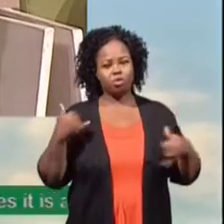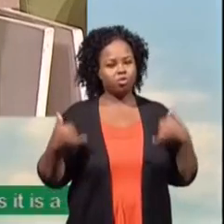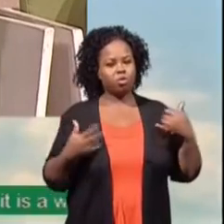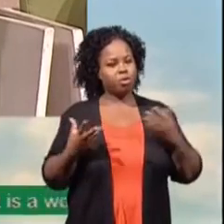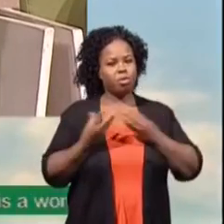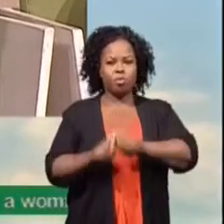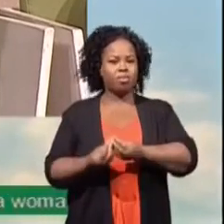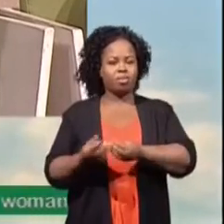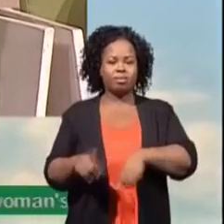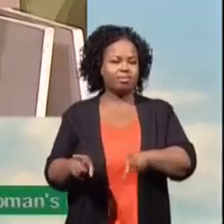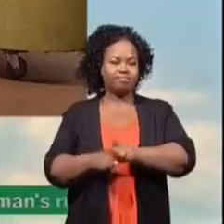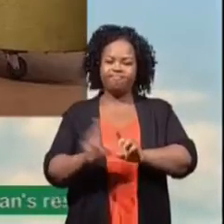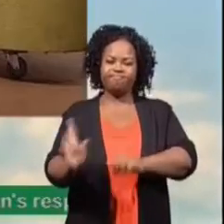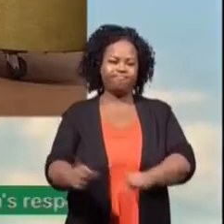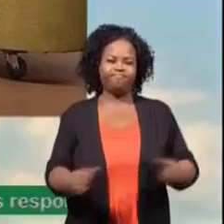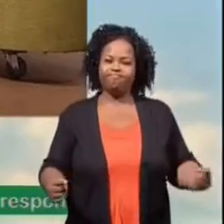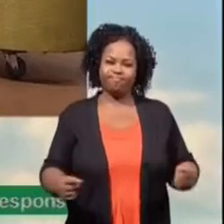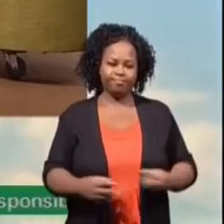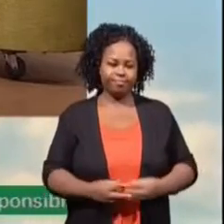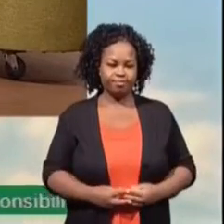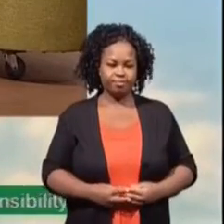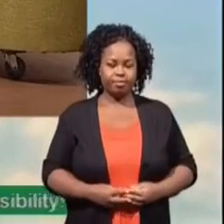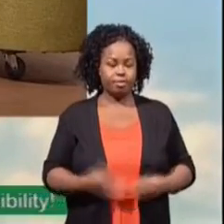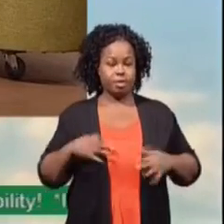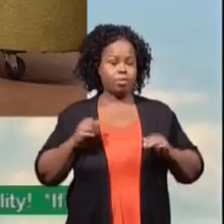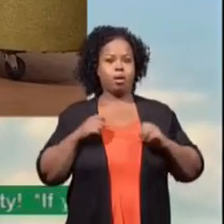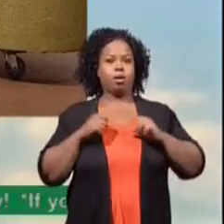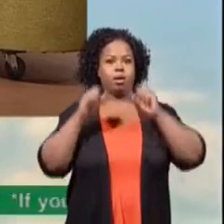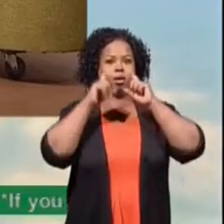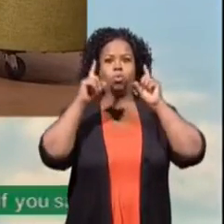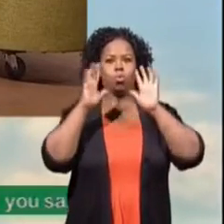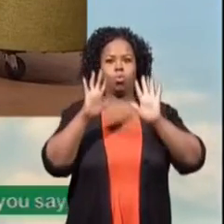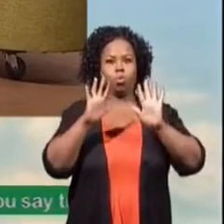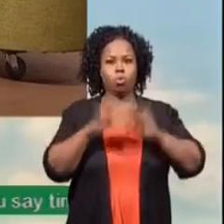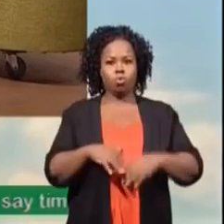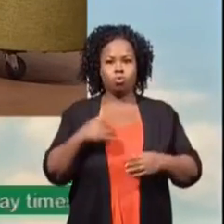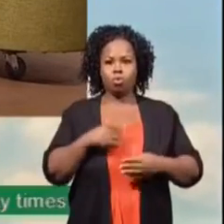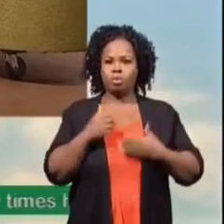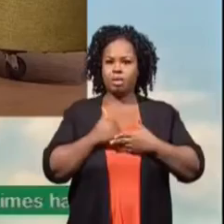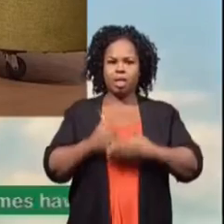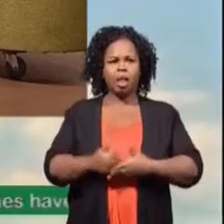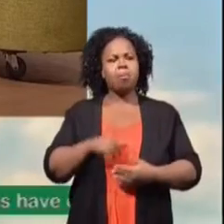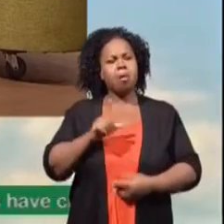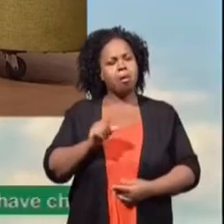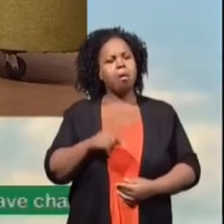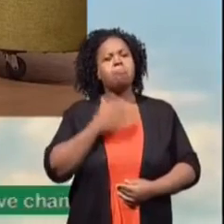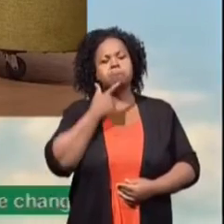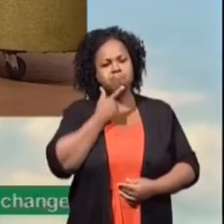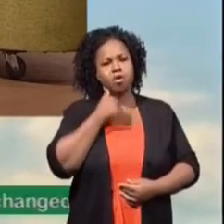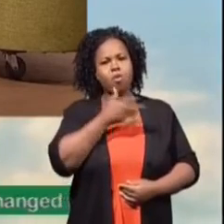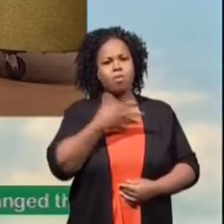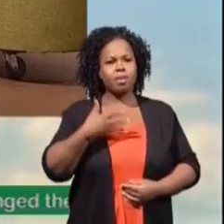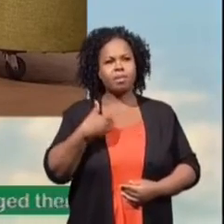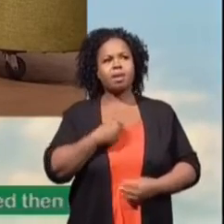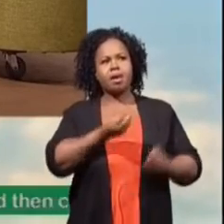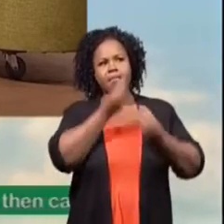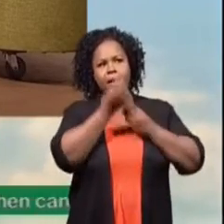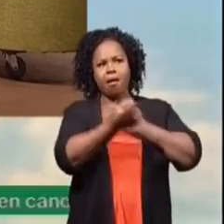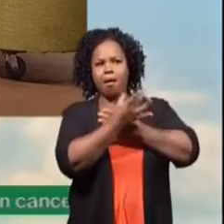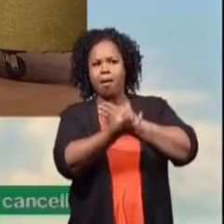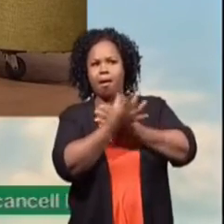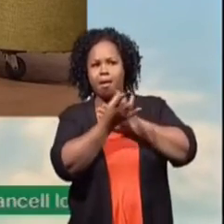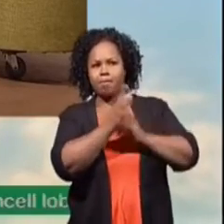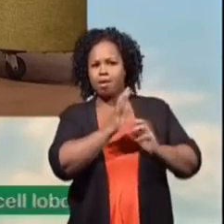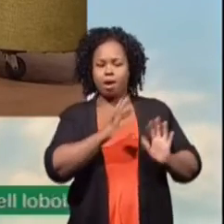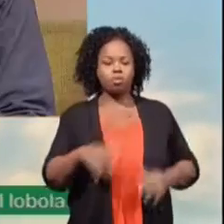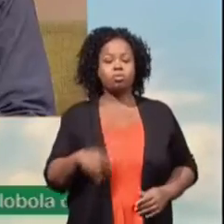you won't enjoy her the way you're supposed to ngaphaphama nami kuthi yini ngisizwa abantu umama ngilowo ngimdala ngisizwa